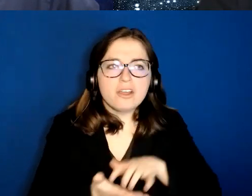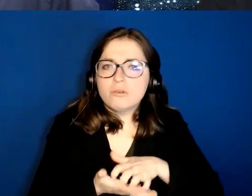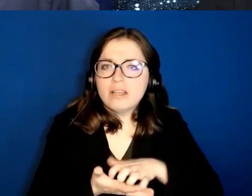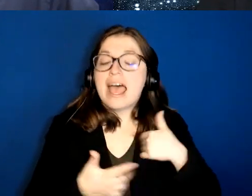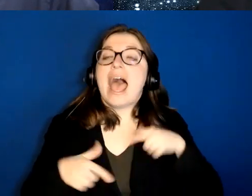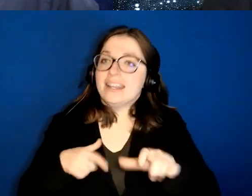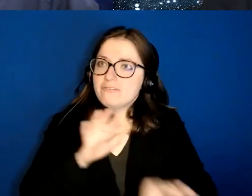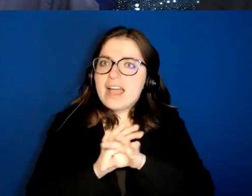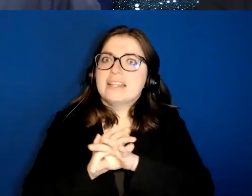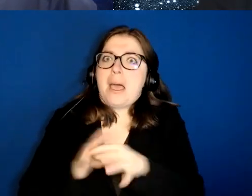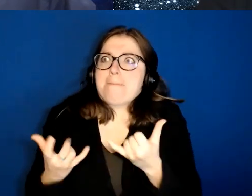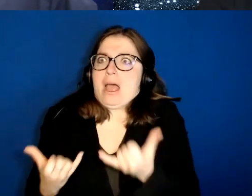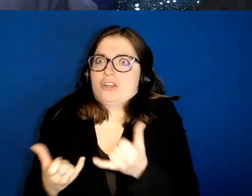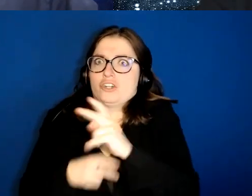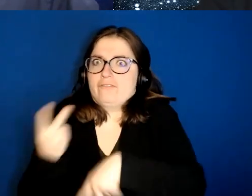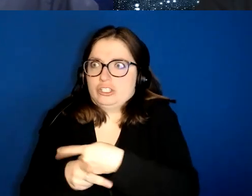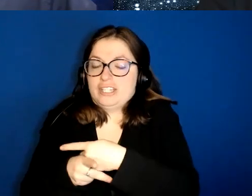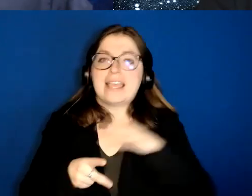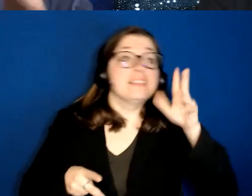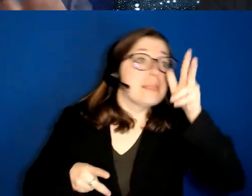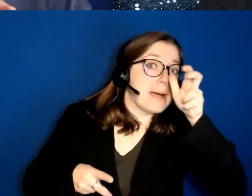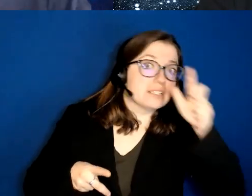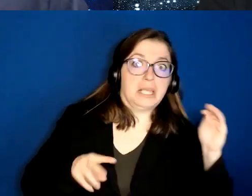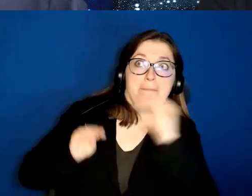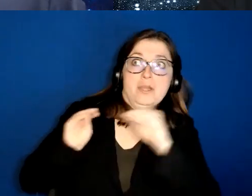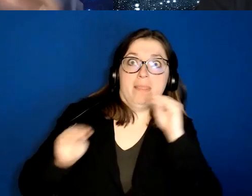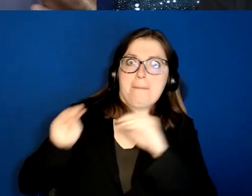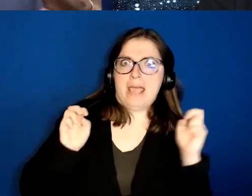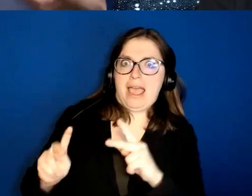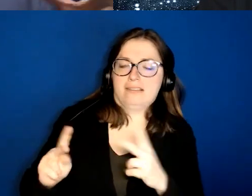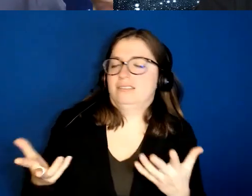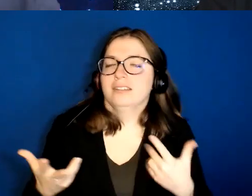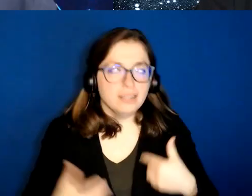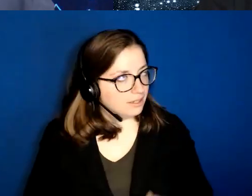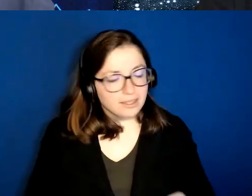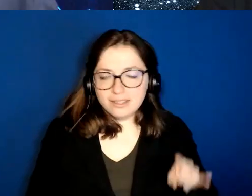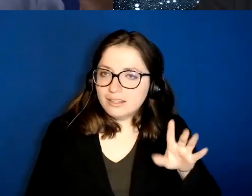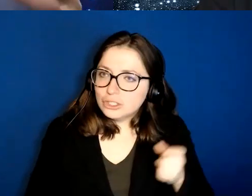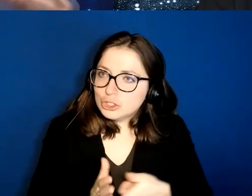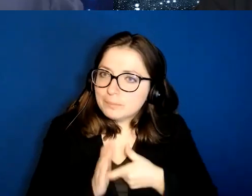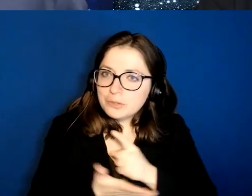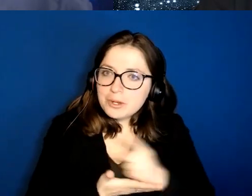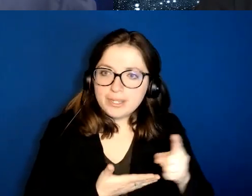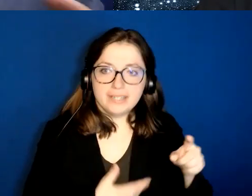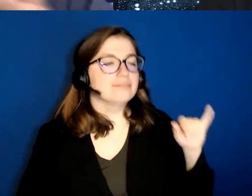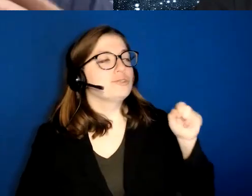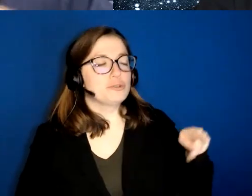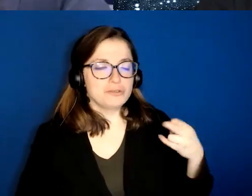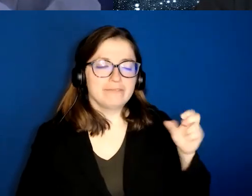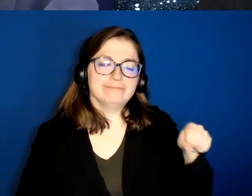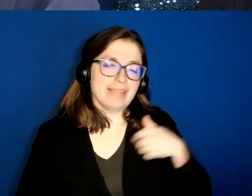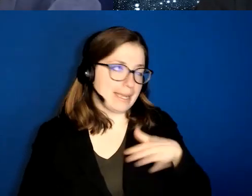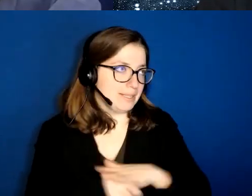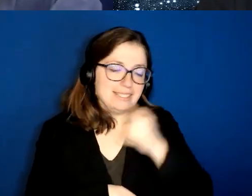It took like a week, but anyway. Yeah, I completely understand. I have old versions of software like Nginx that